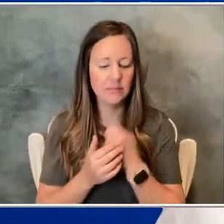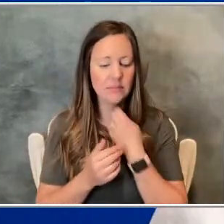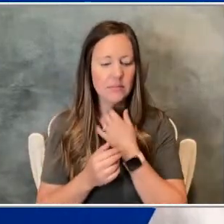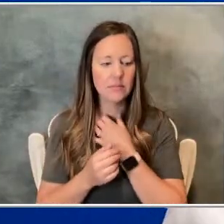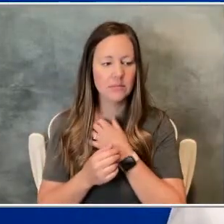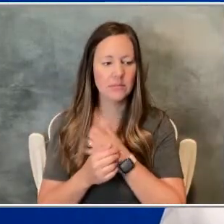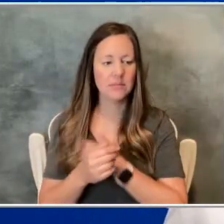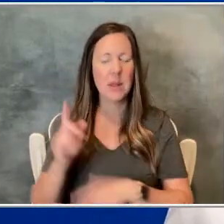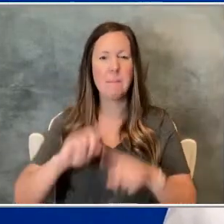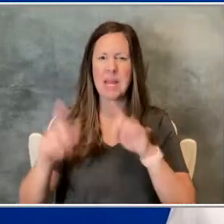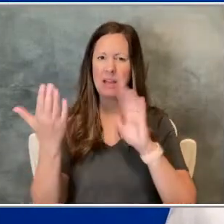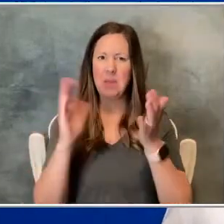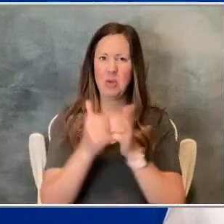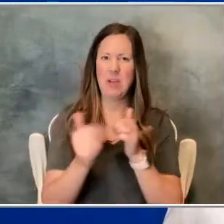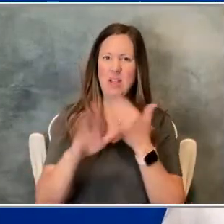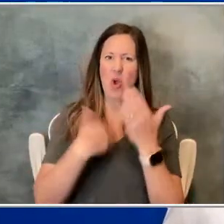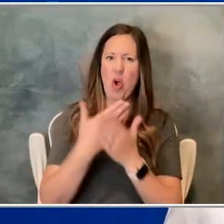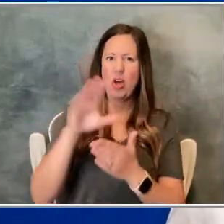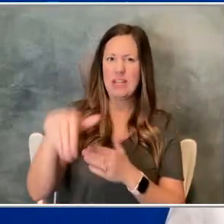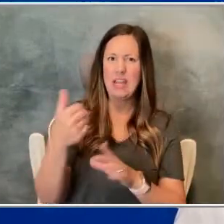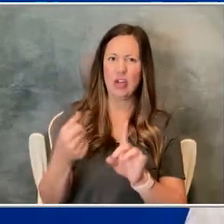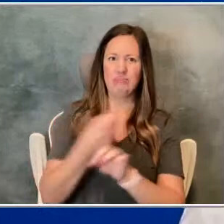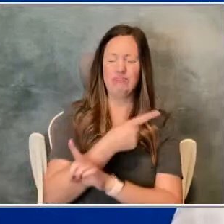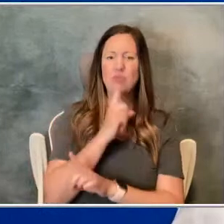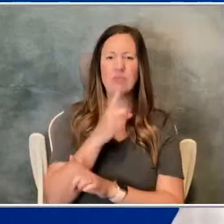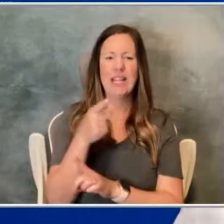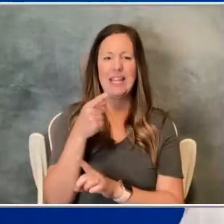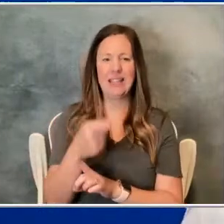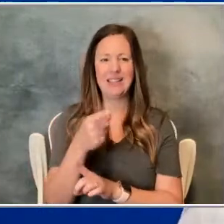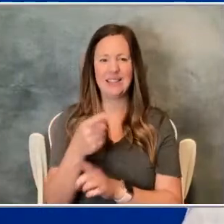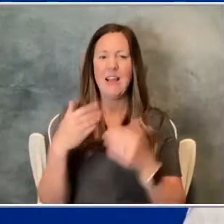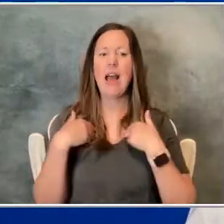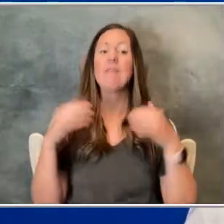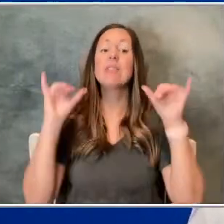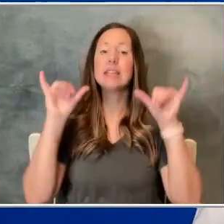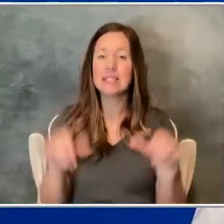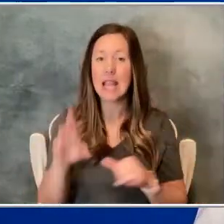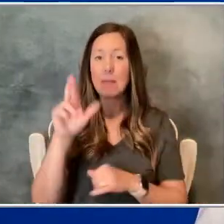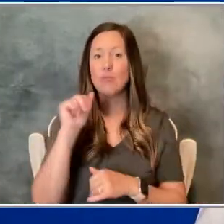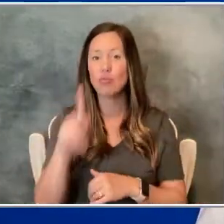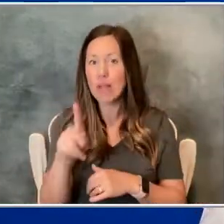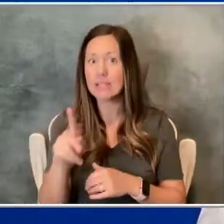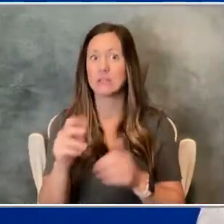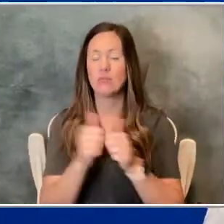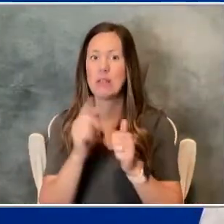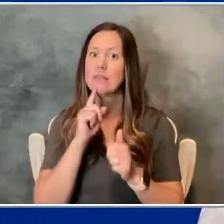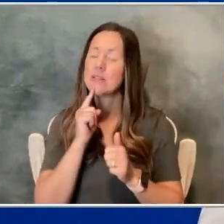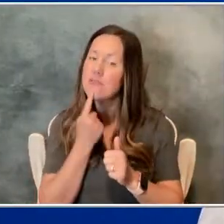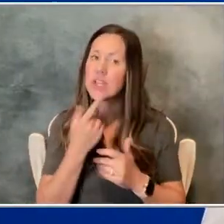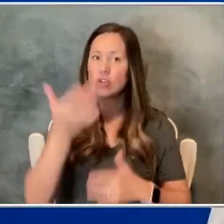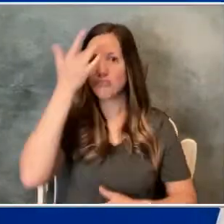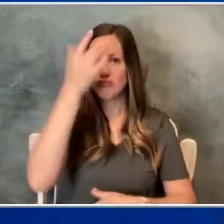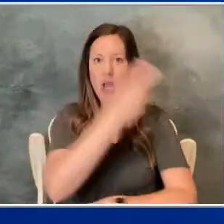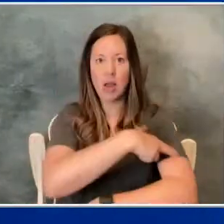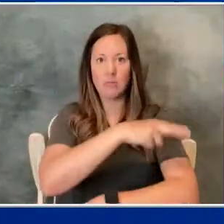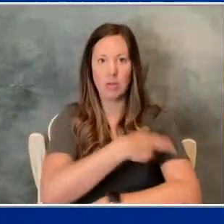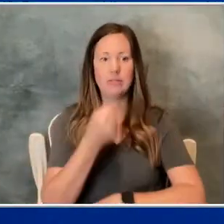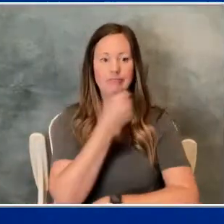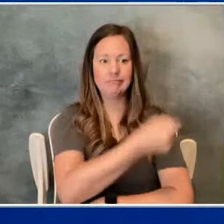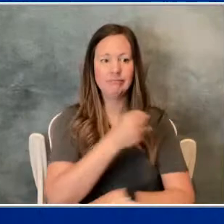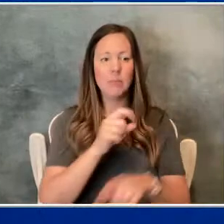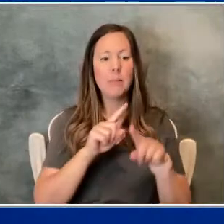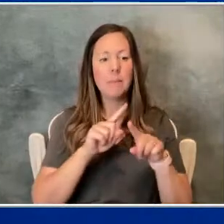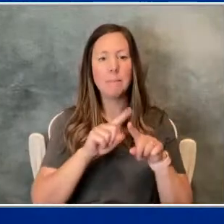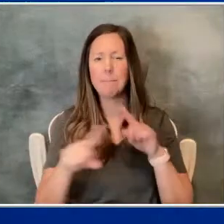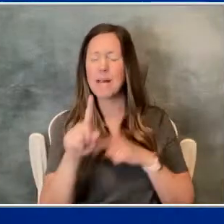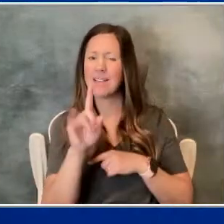compared to all the other variants, I think all the other variants really have the same risk of severe disease and hospitalizations. But that is good news,